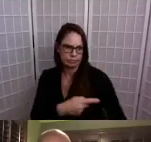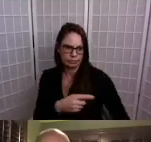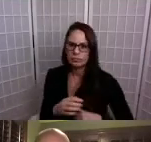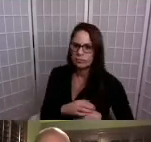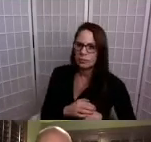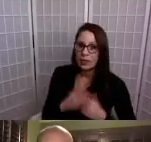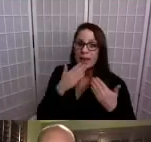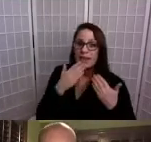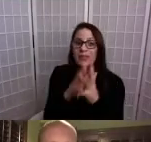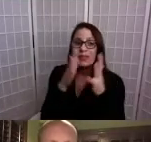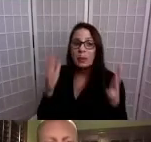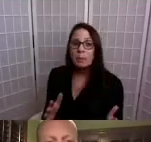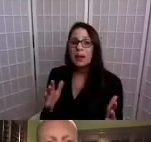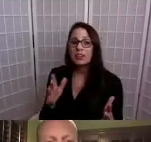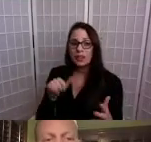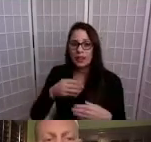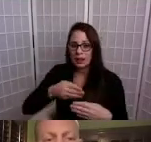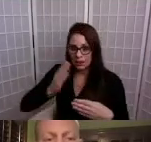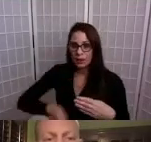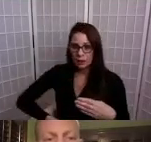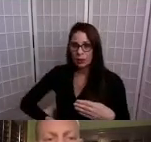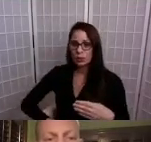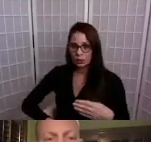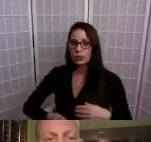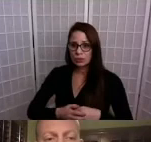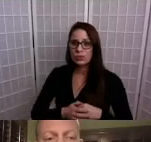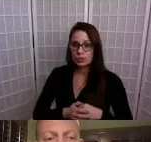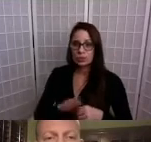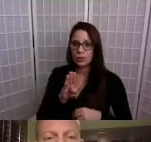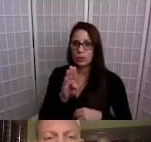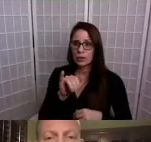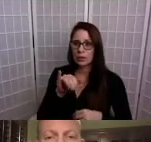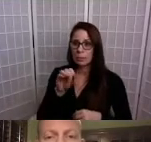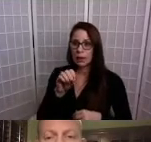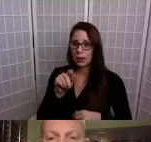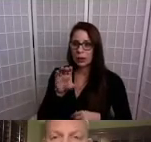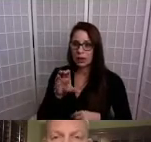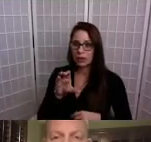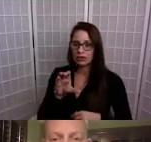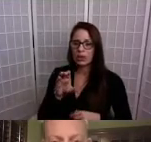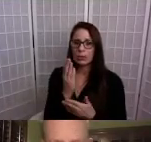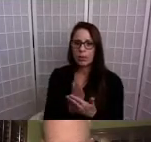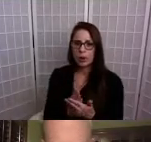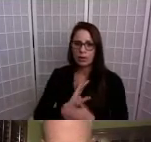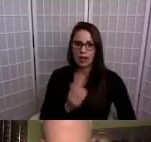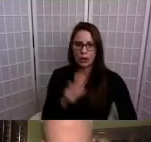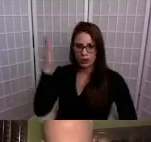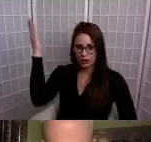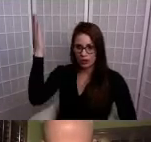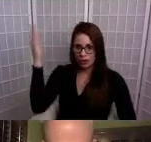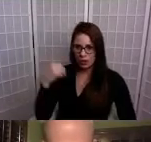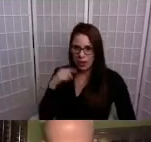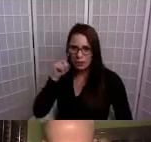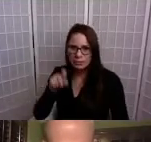So thank you very much. That concludes the biologic section of the talk. I see there's lots of